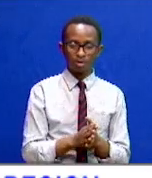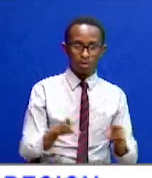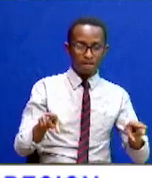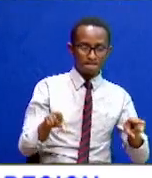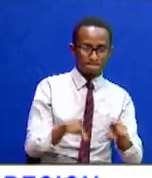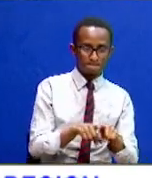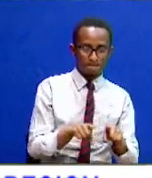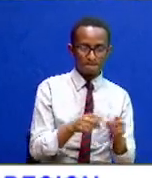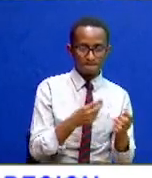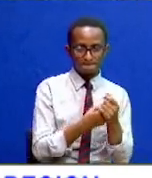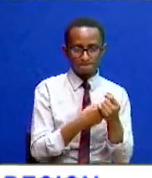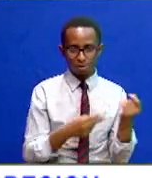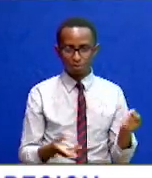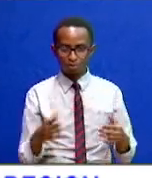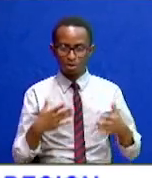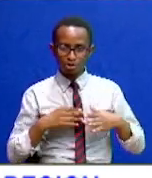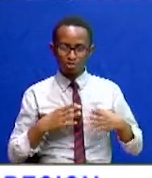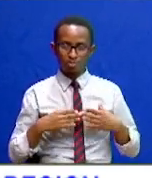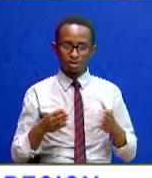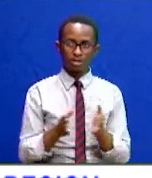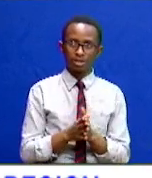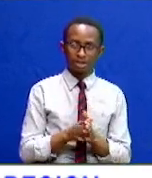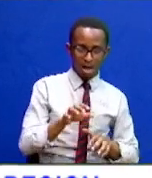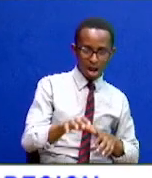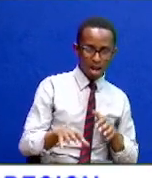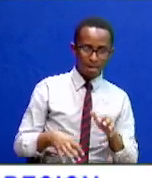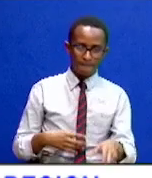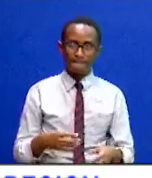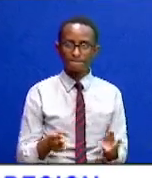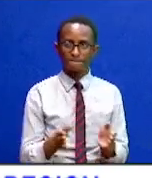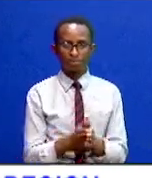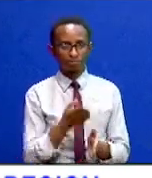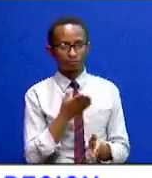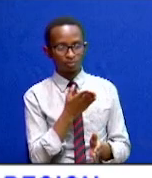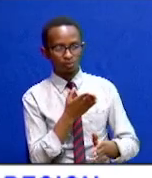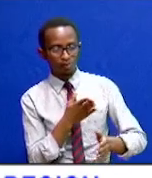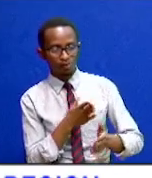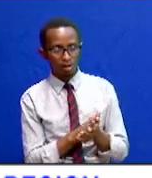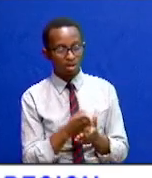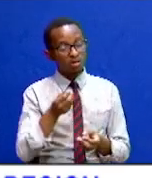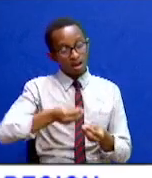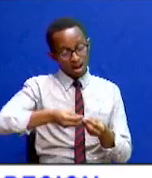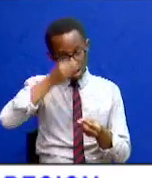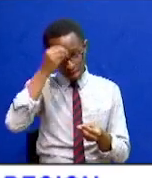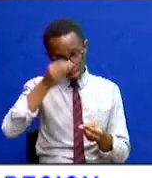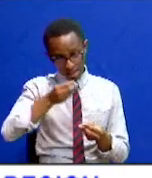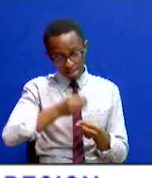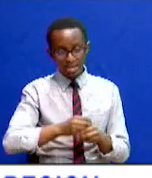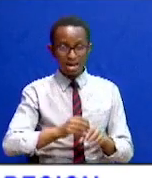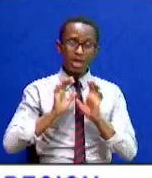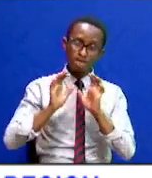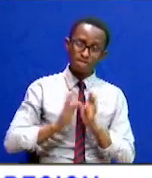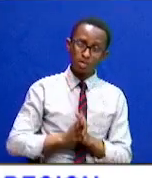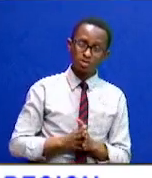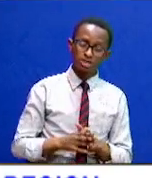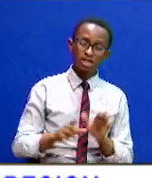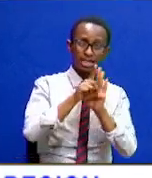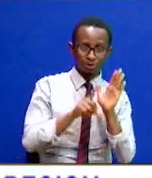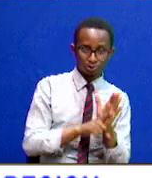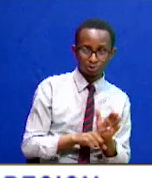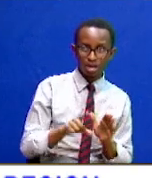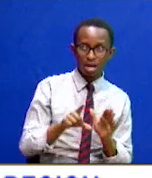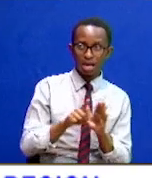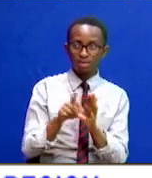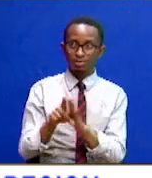animals. Reflecting on recent experiences, the IGAD region has learned valuable lessons during the last desert locust outbreak. The reliance on